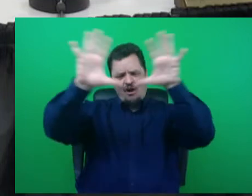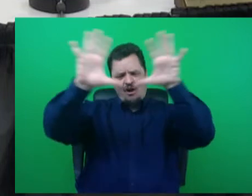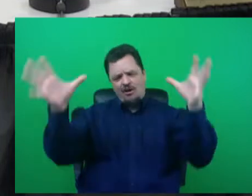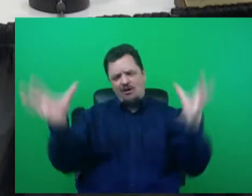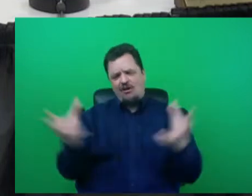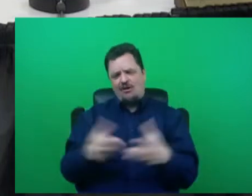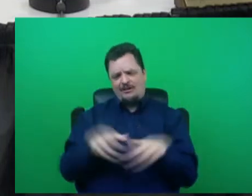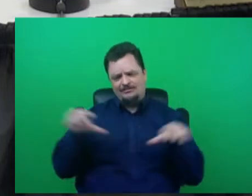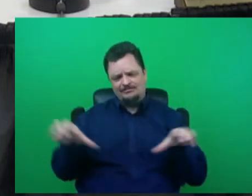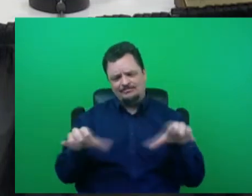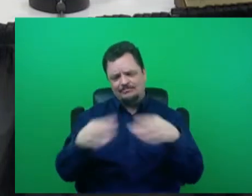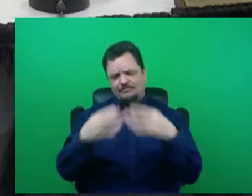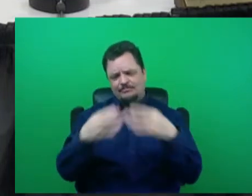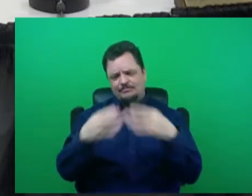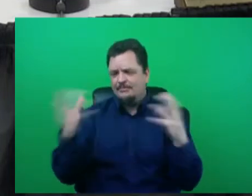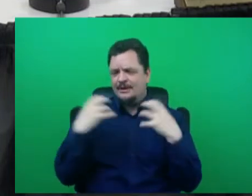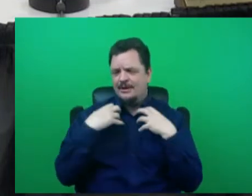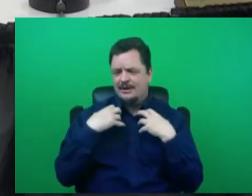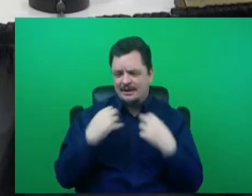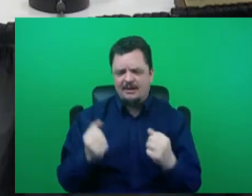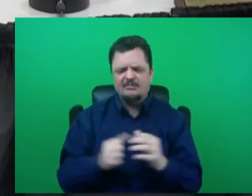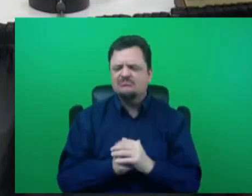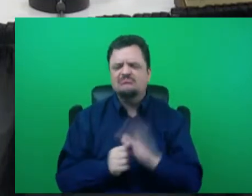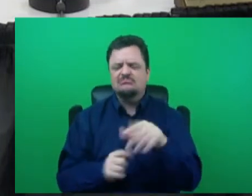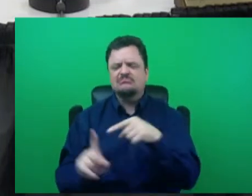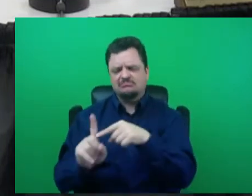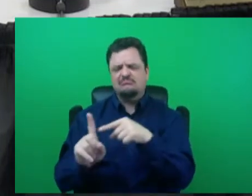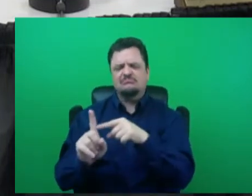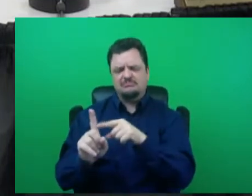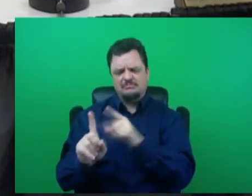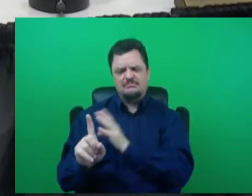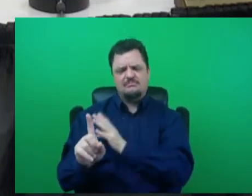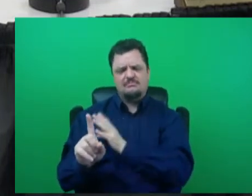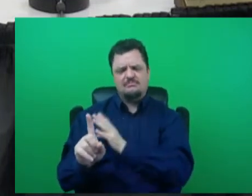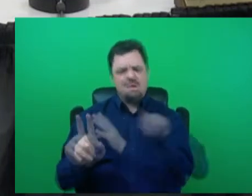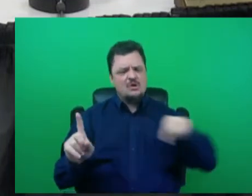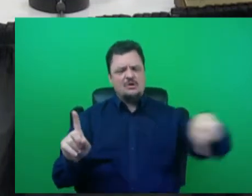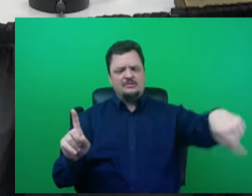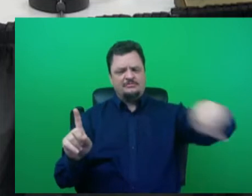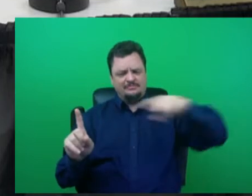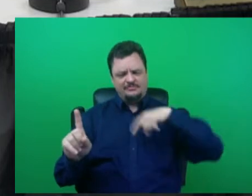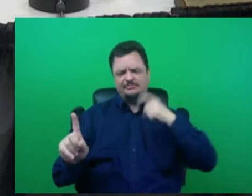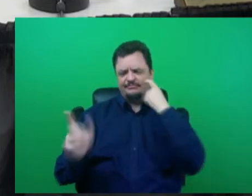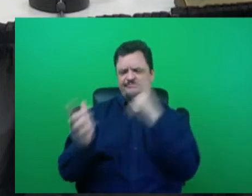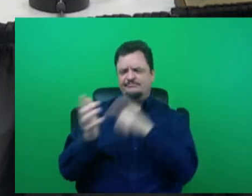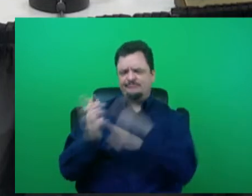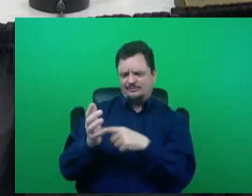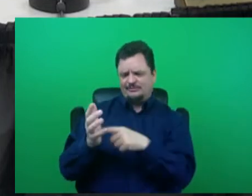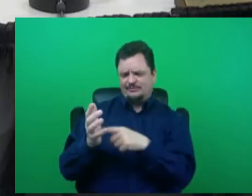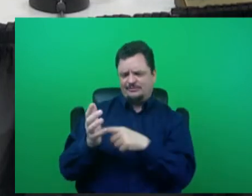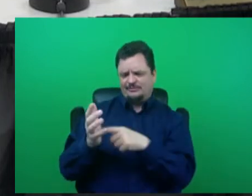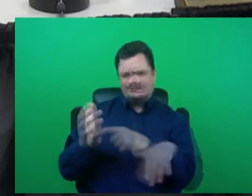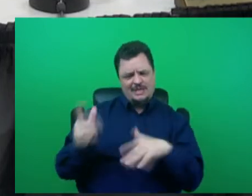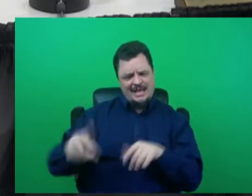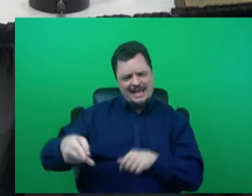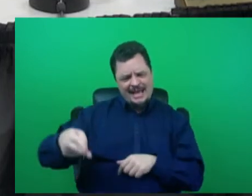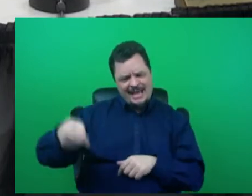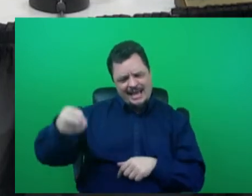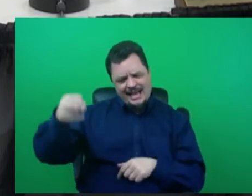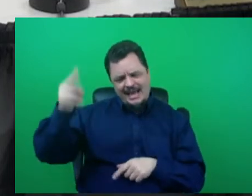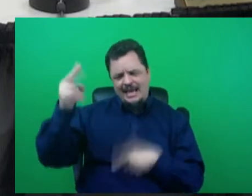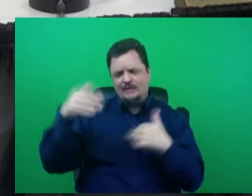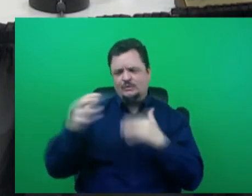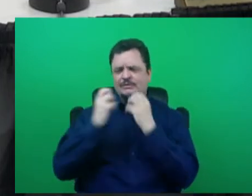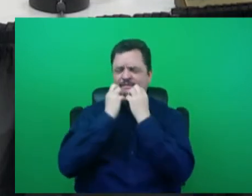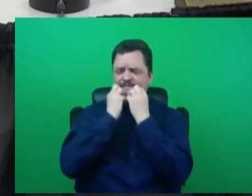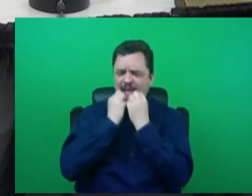behalf of the board and our entire team, you guys are highly valued. And, you know, I am so happy to actually see